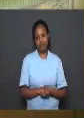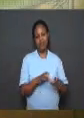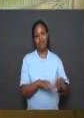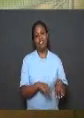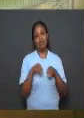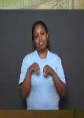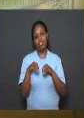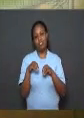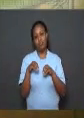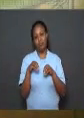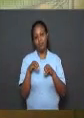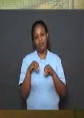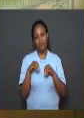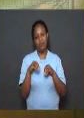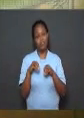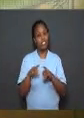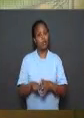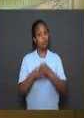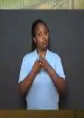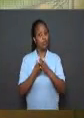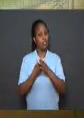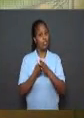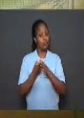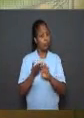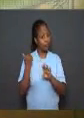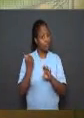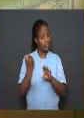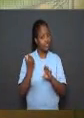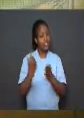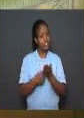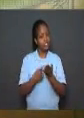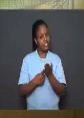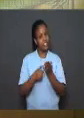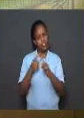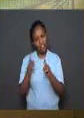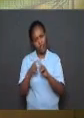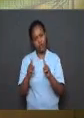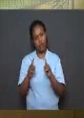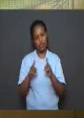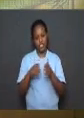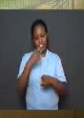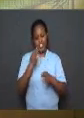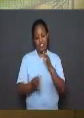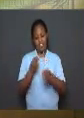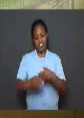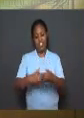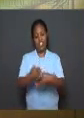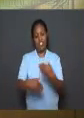Students, before we begin to discuss the different elements of due process of